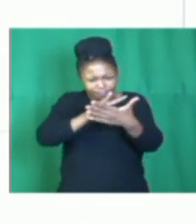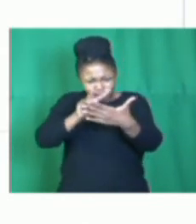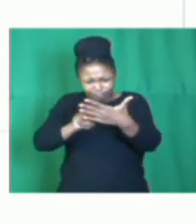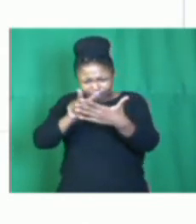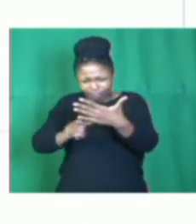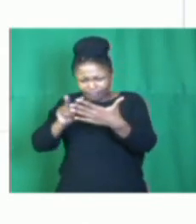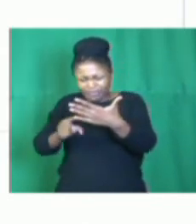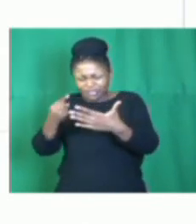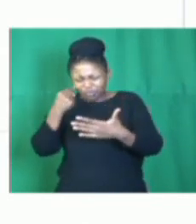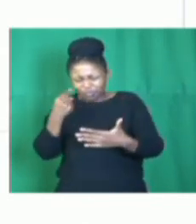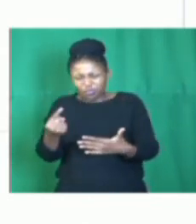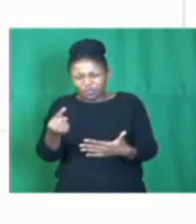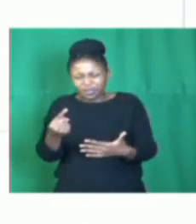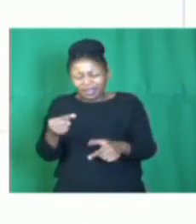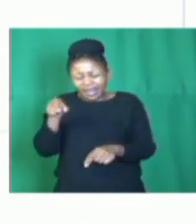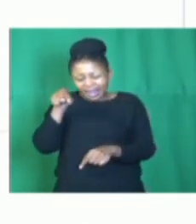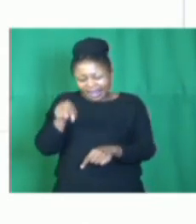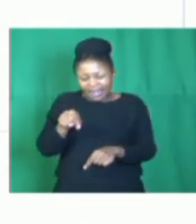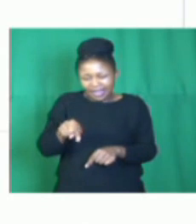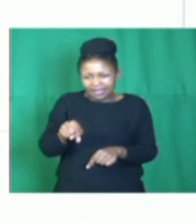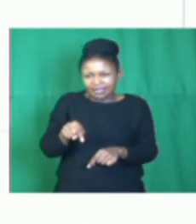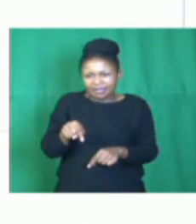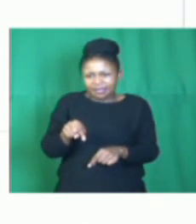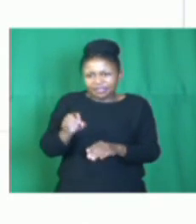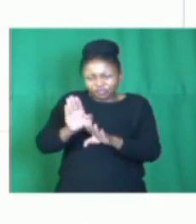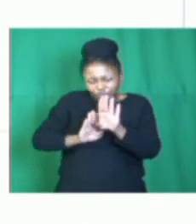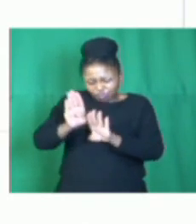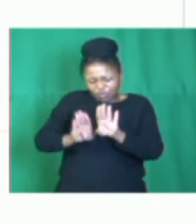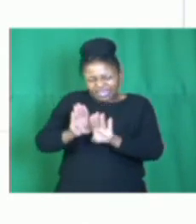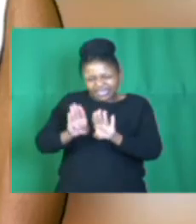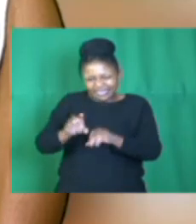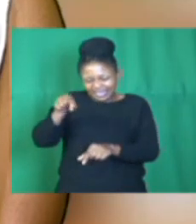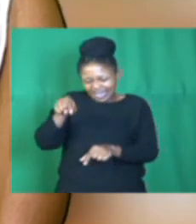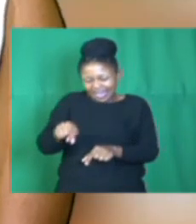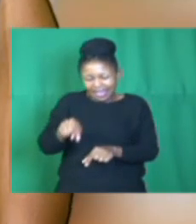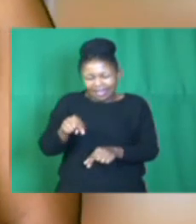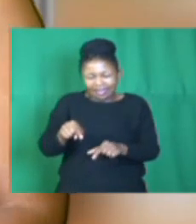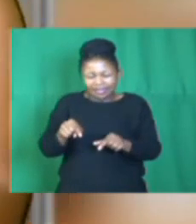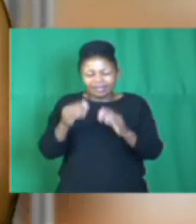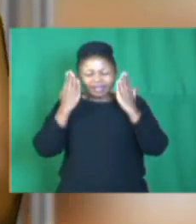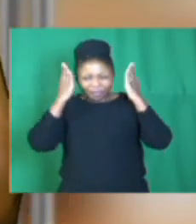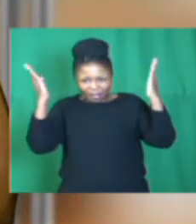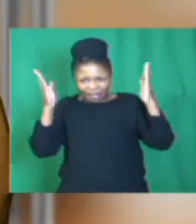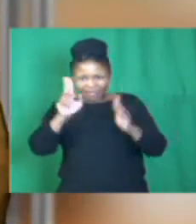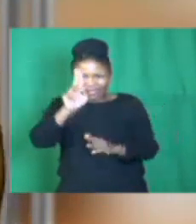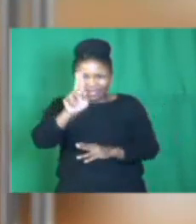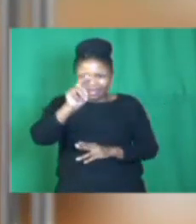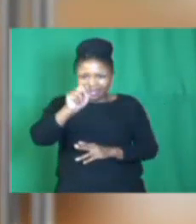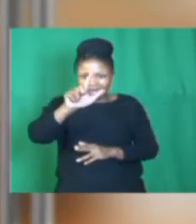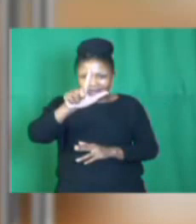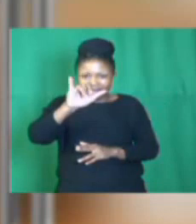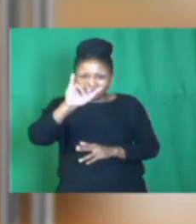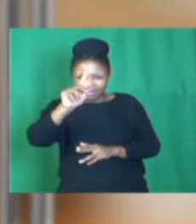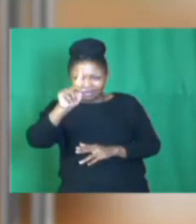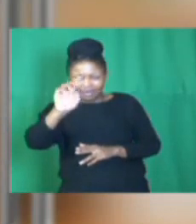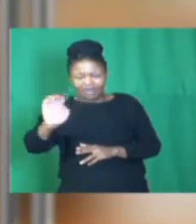Unlike our students here, and I am sure you would have noted as you were reading, you are connecting things now. If it